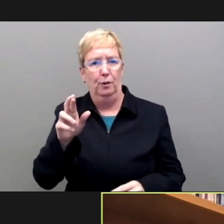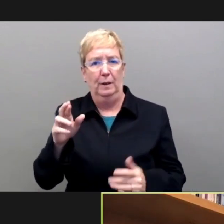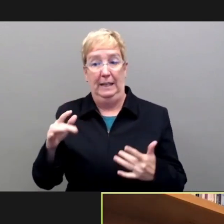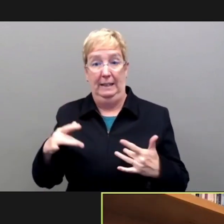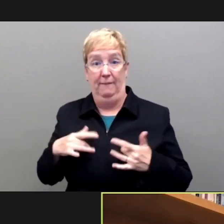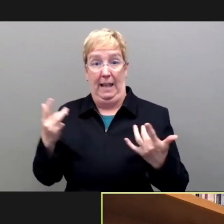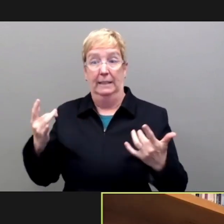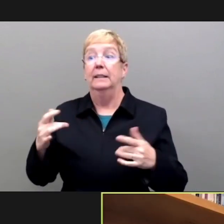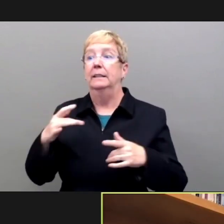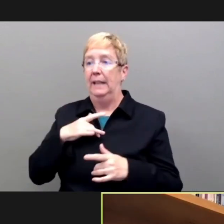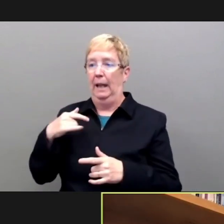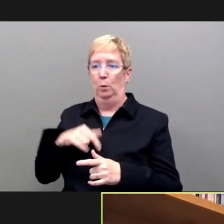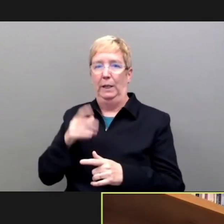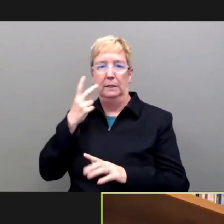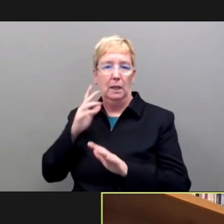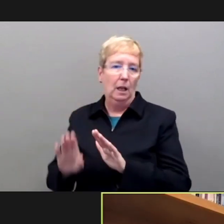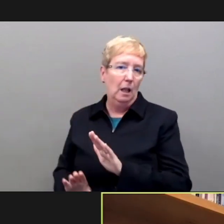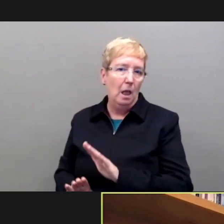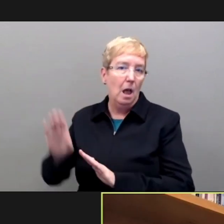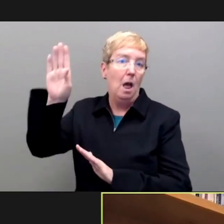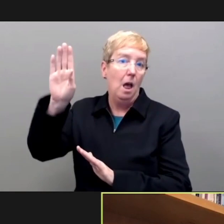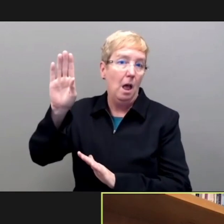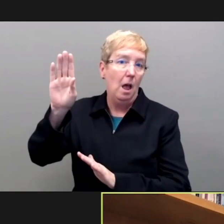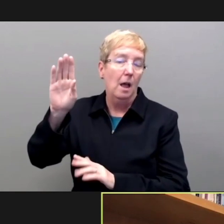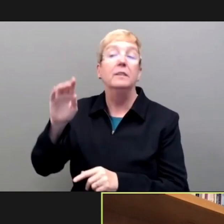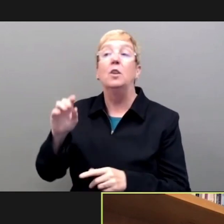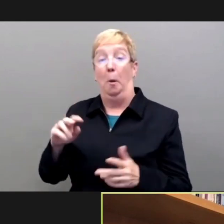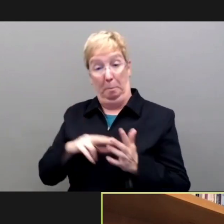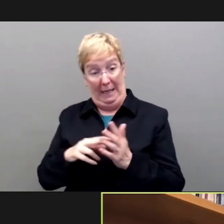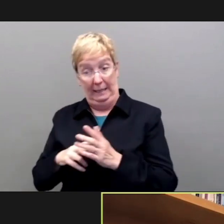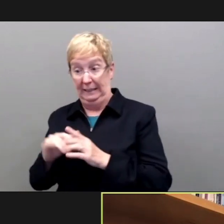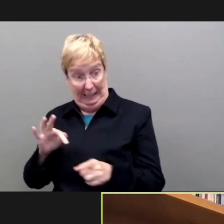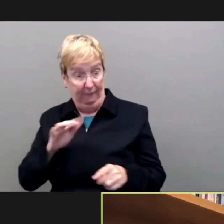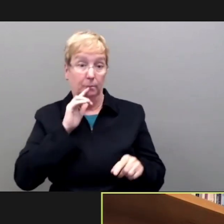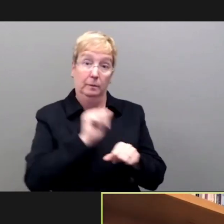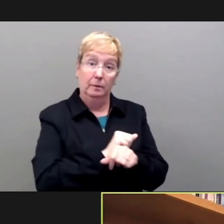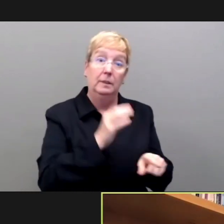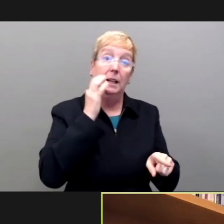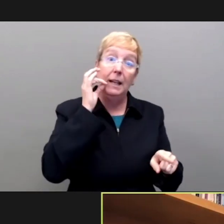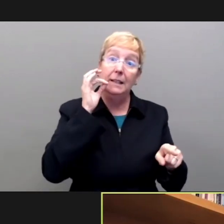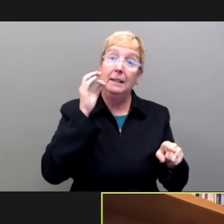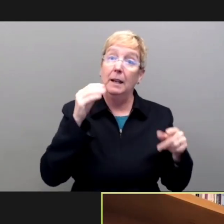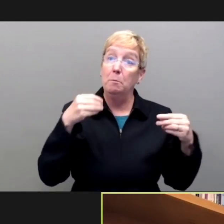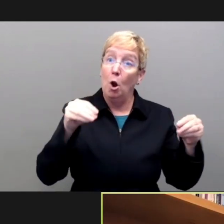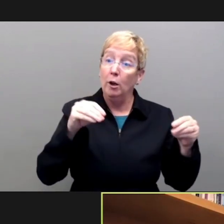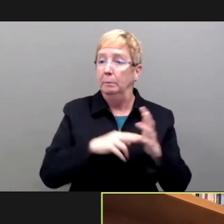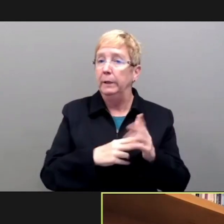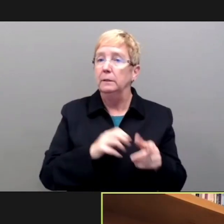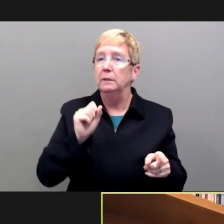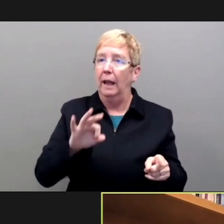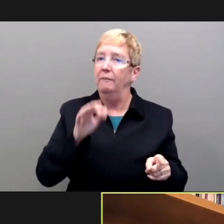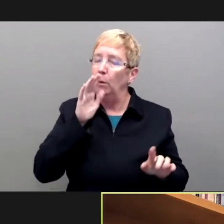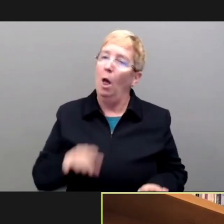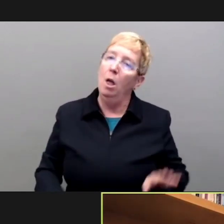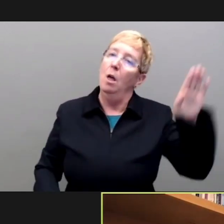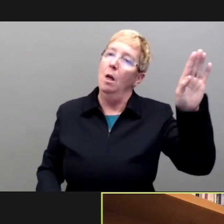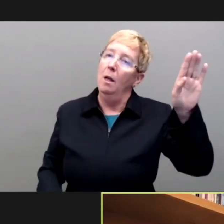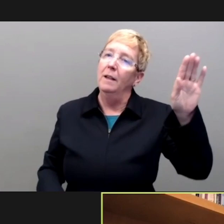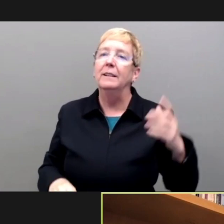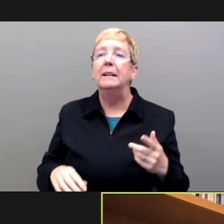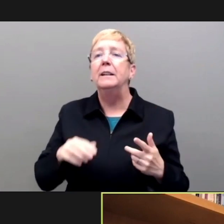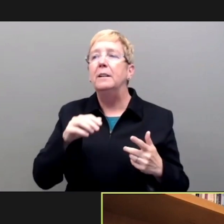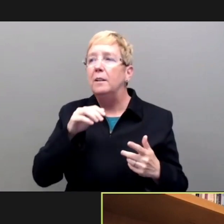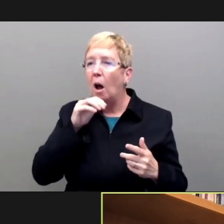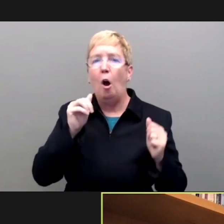uptick in cases in Santa Fe. I mean, because people get sick and not everybody goes home. A lot of Santa Feans